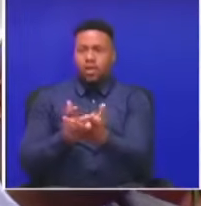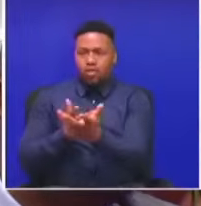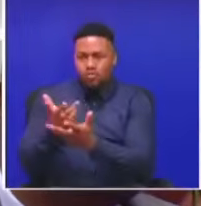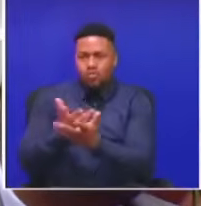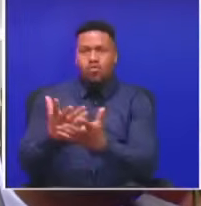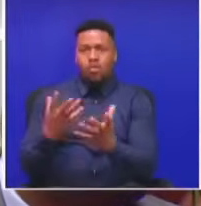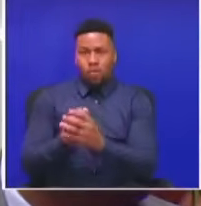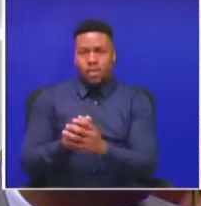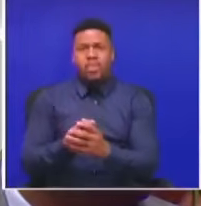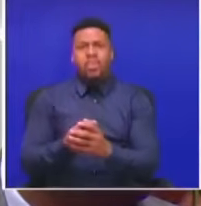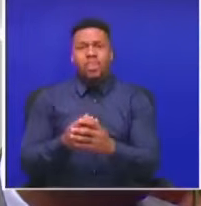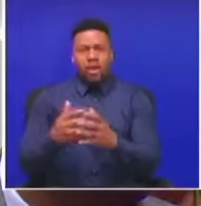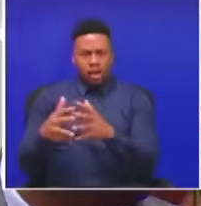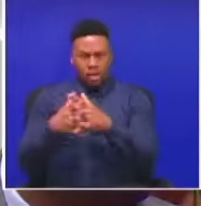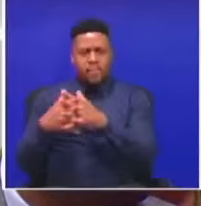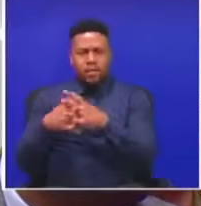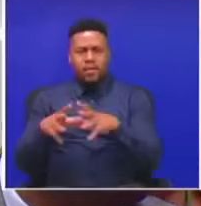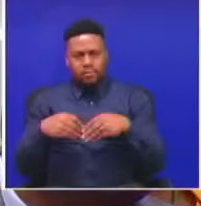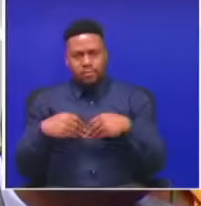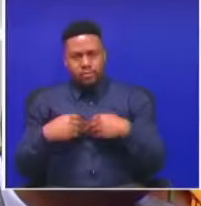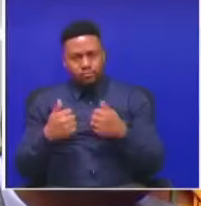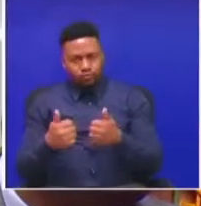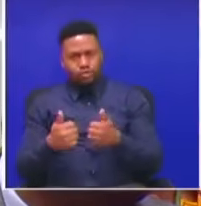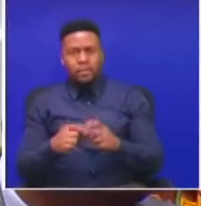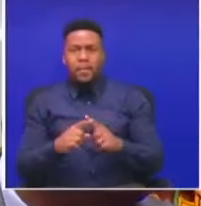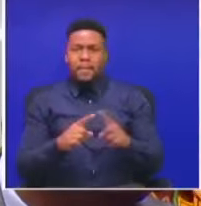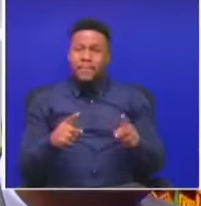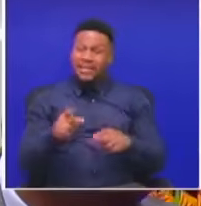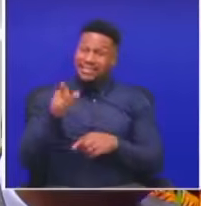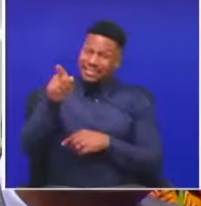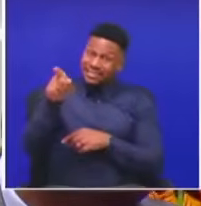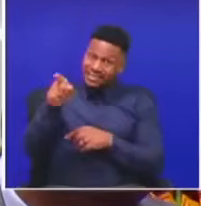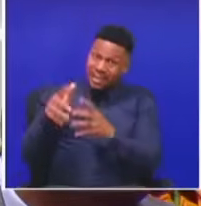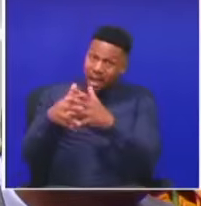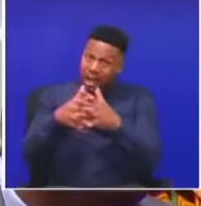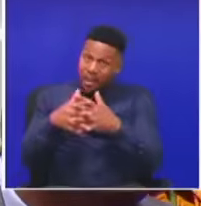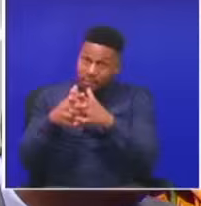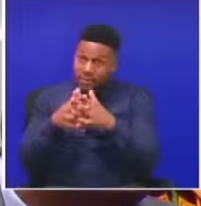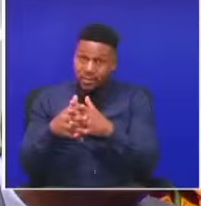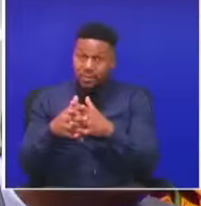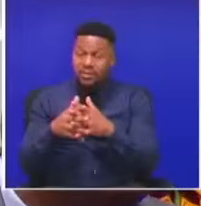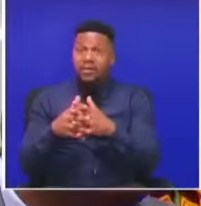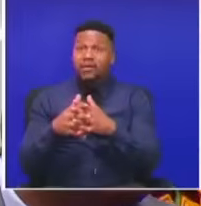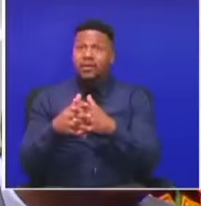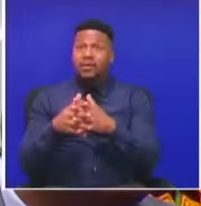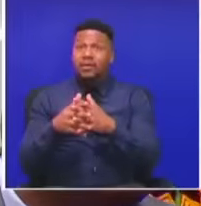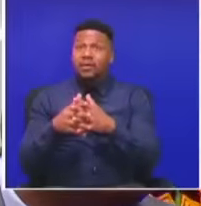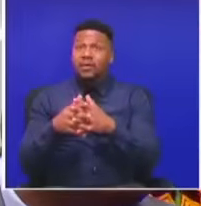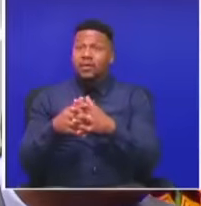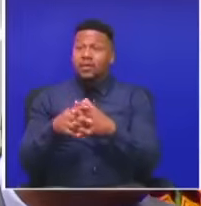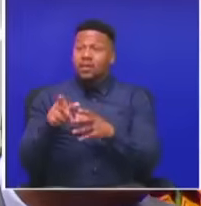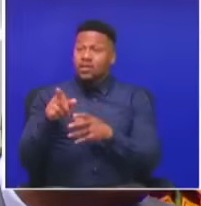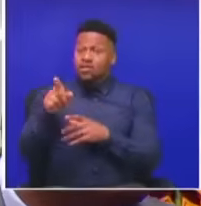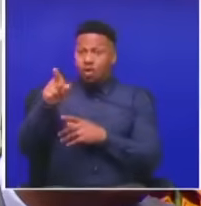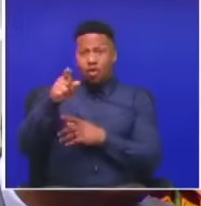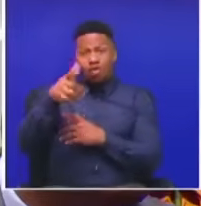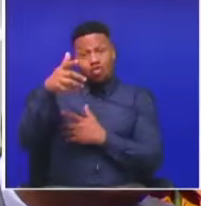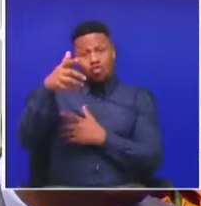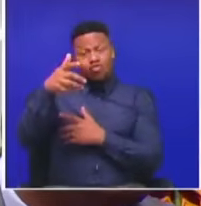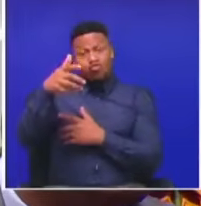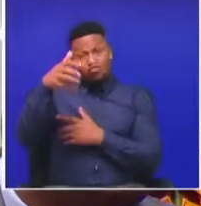tariffs. Now, the US on its own, President, realizing that its trumpeting trumpets of the